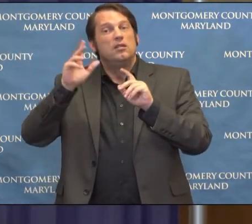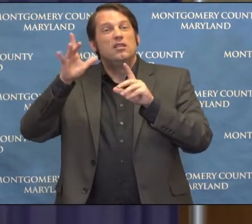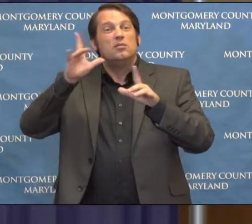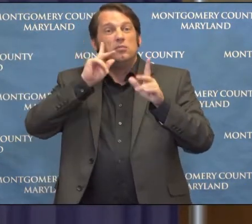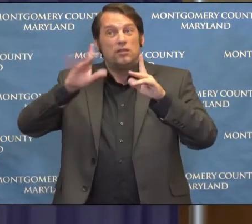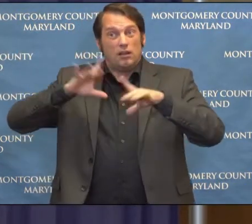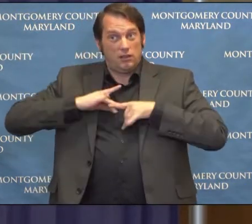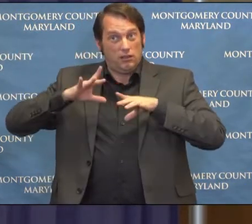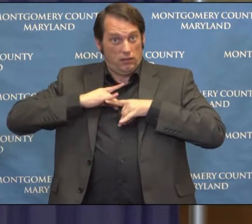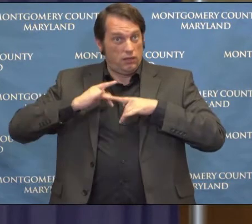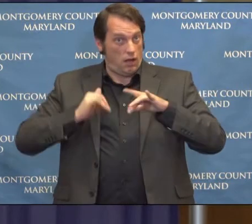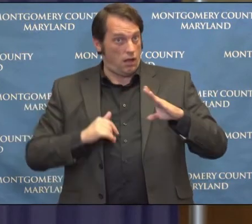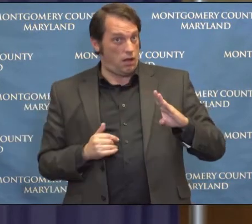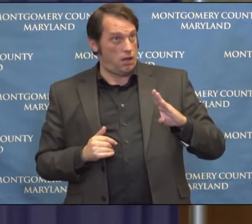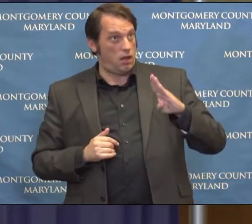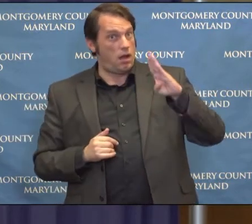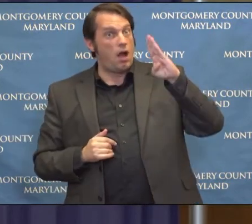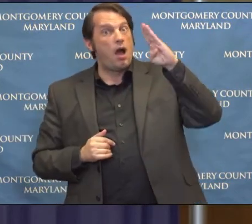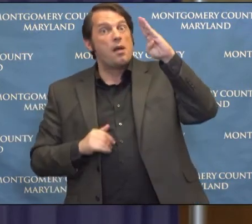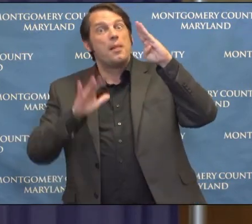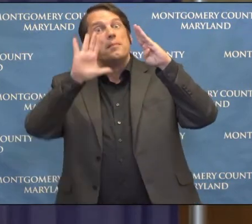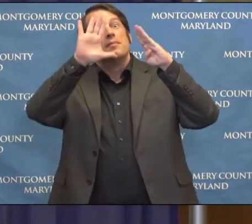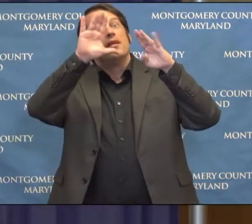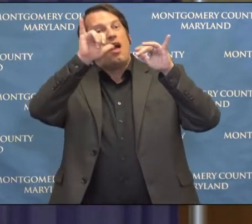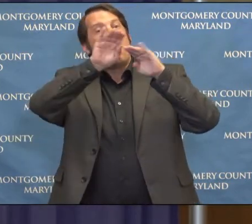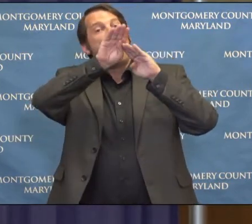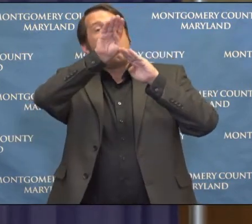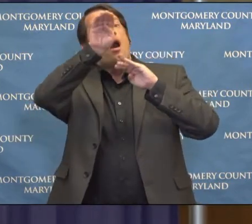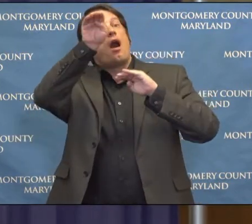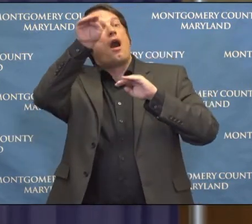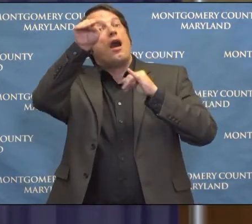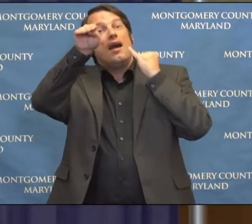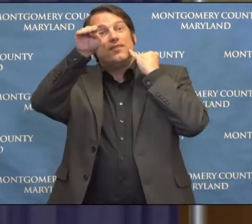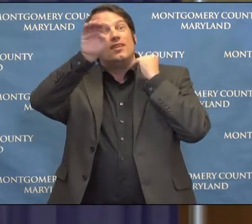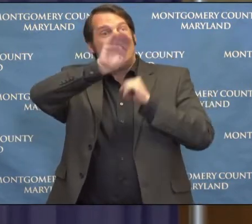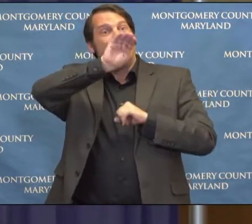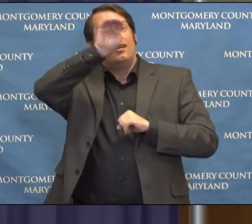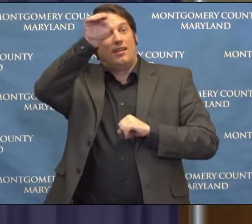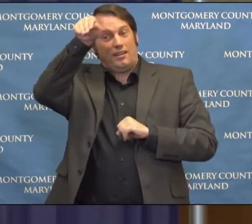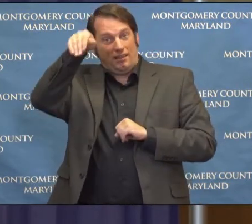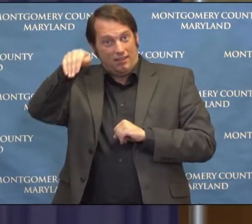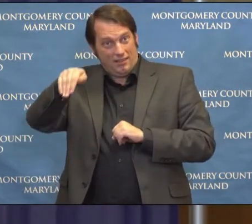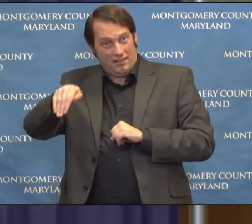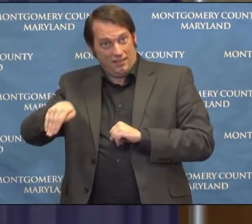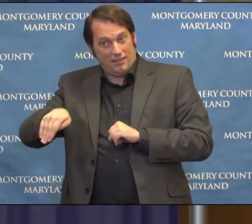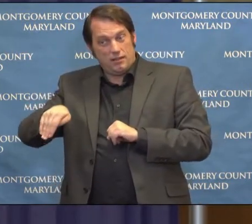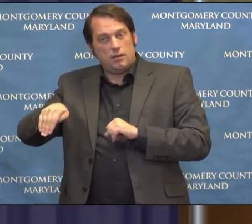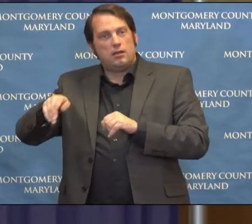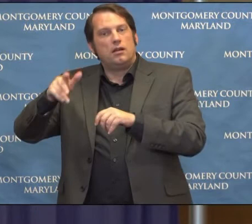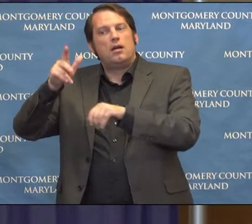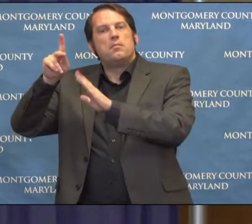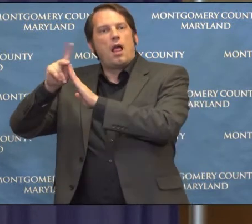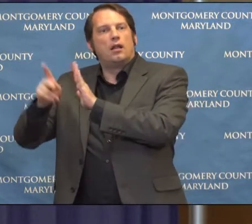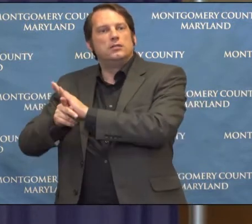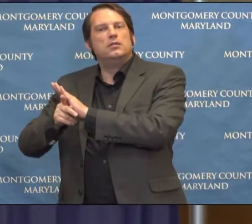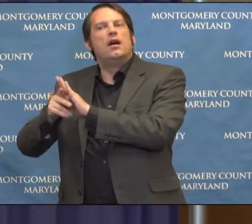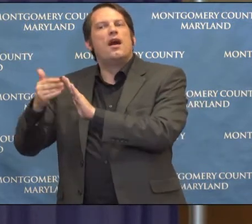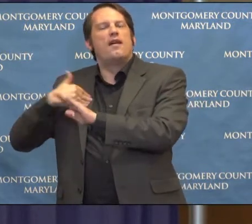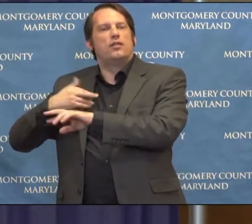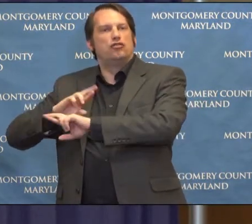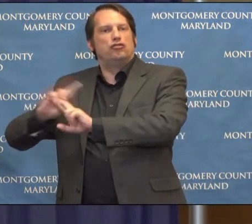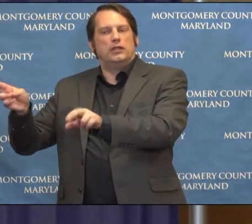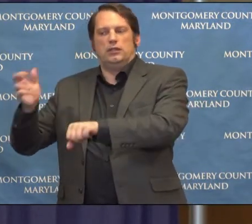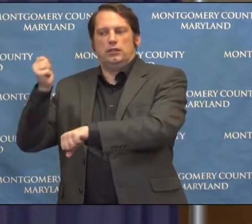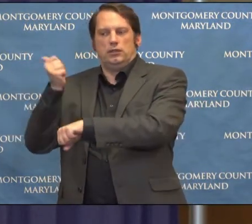before it drops down. These measures that we put into place have knocked that down. So when we say flattening the curve, that means